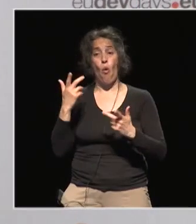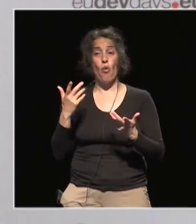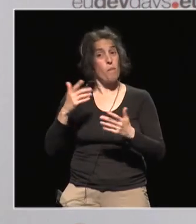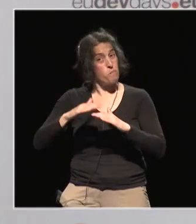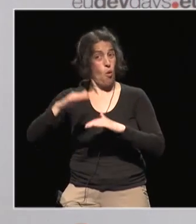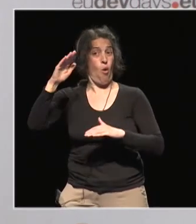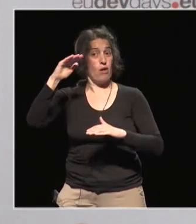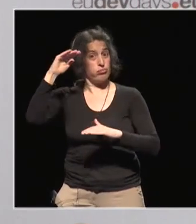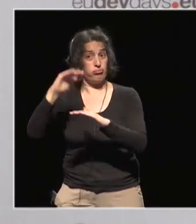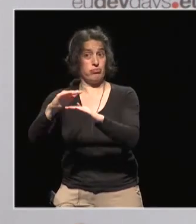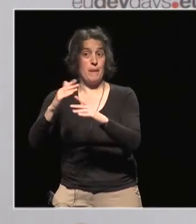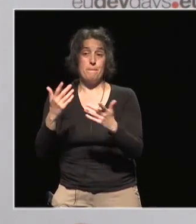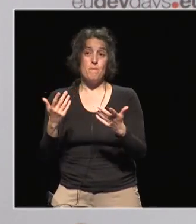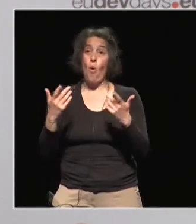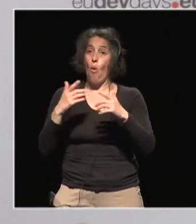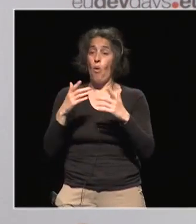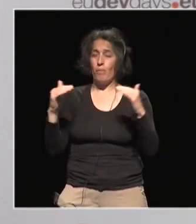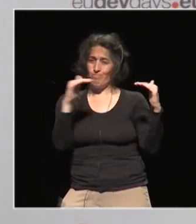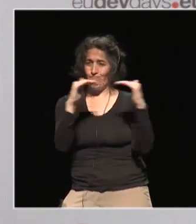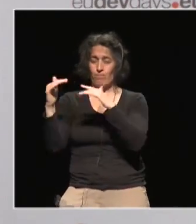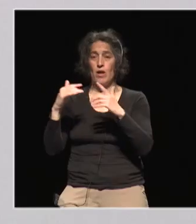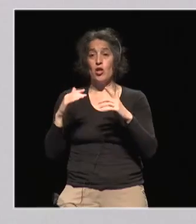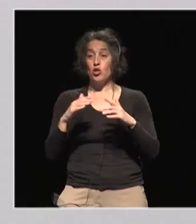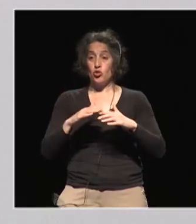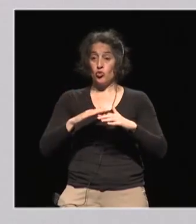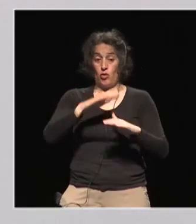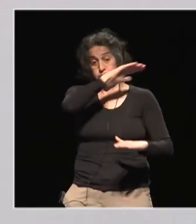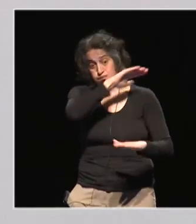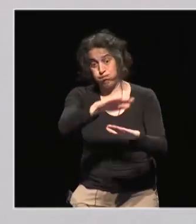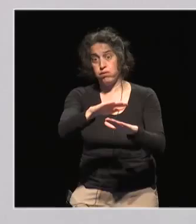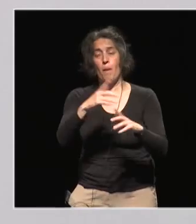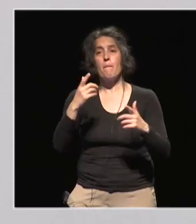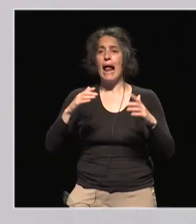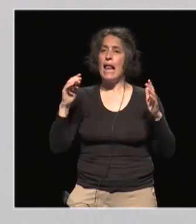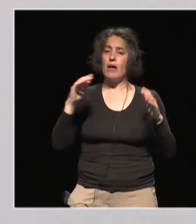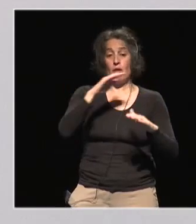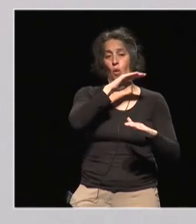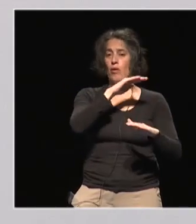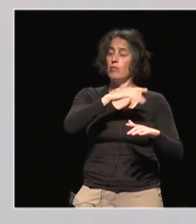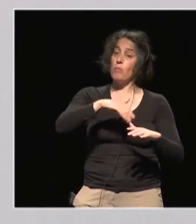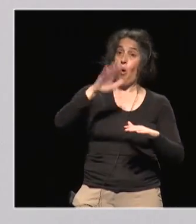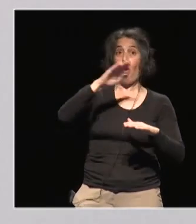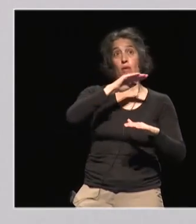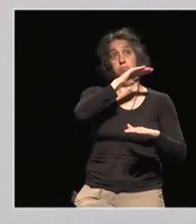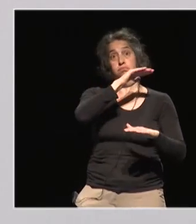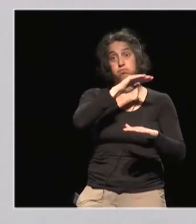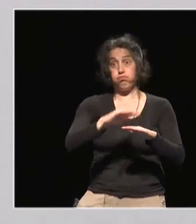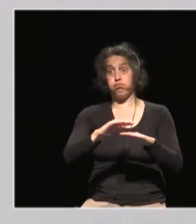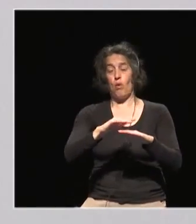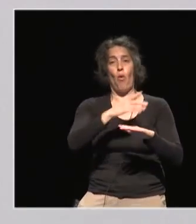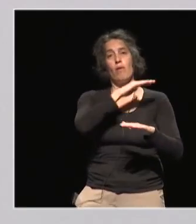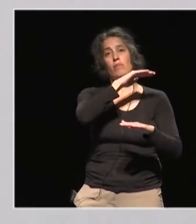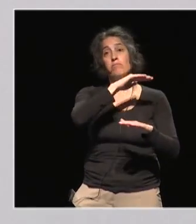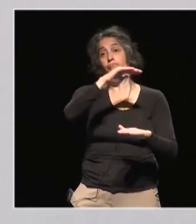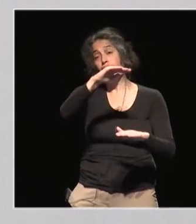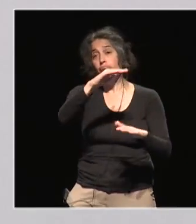Are you taking more than your fair share, or is that about right? Well, we have talked with all international experts, and that 40%